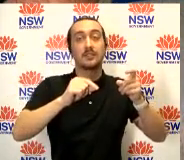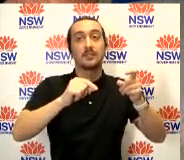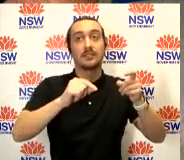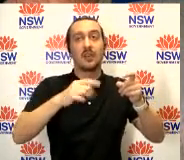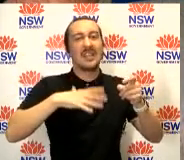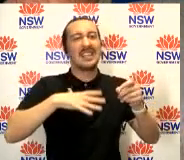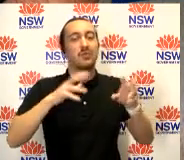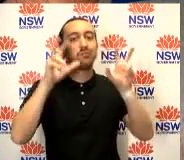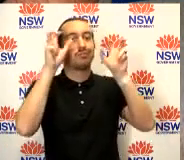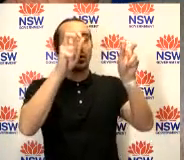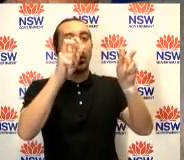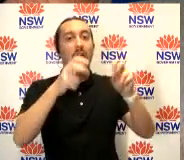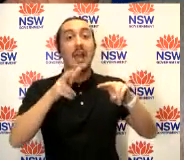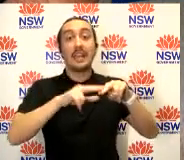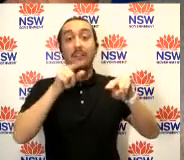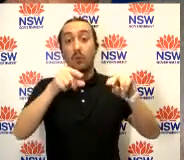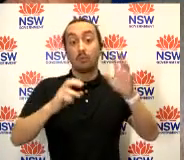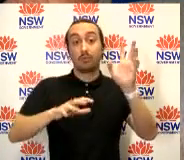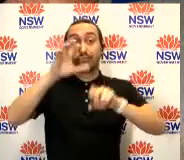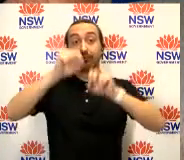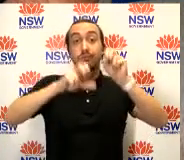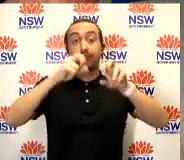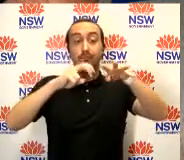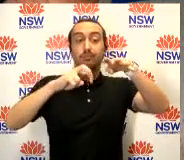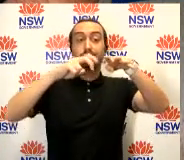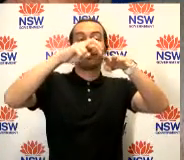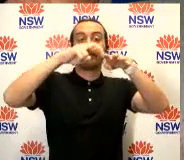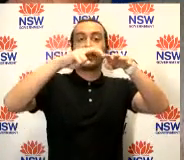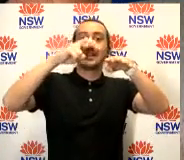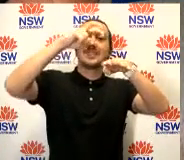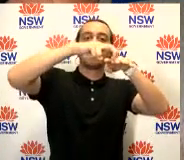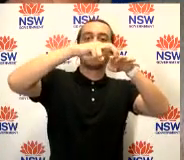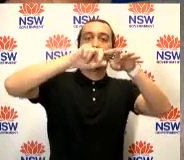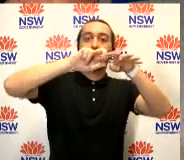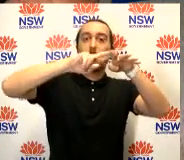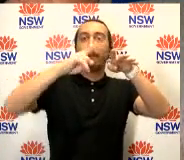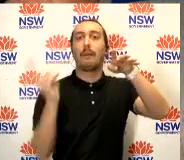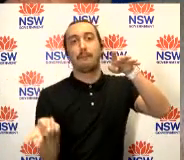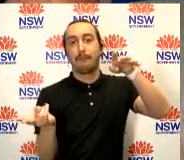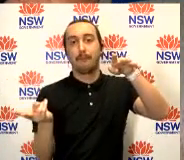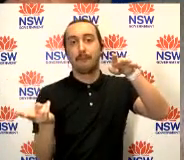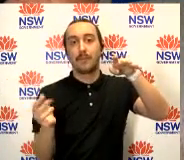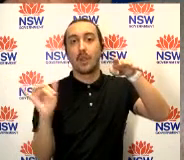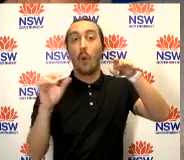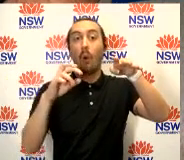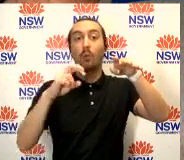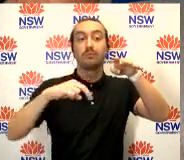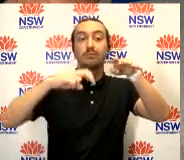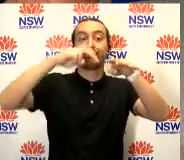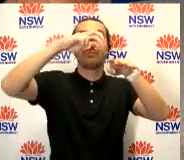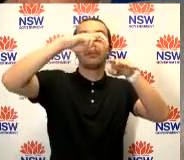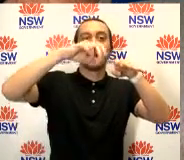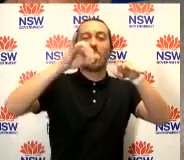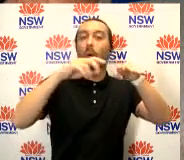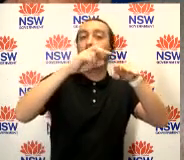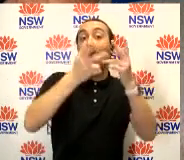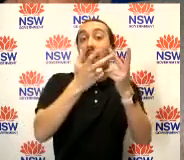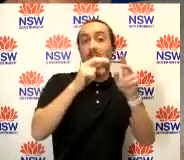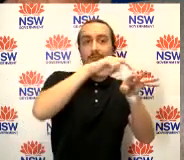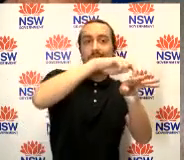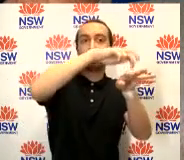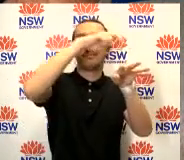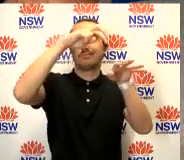doing. If you can't secure it at the top, it's really not the appropriate way to be accessing the roof via a ladder that way. You'll have to find some other way